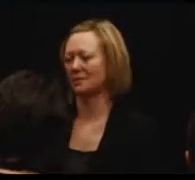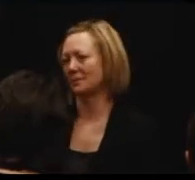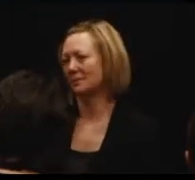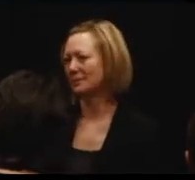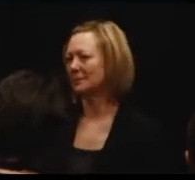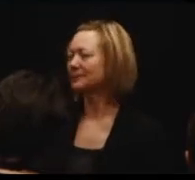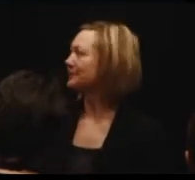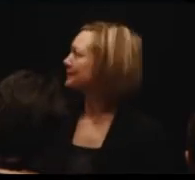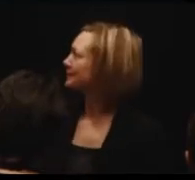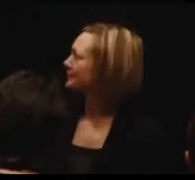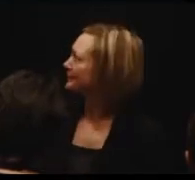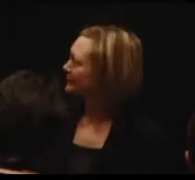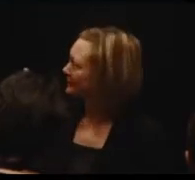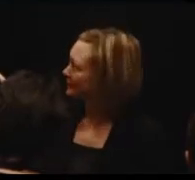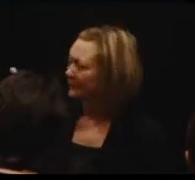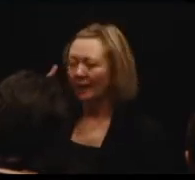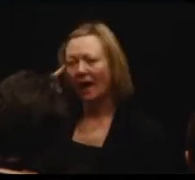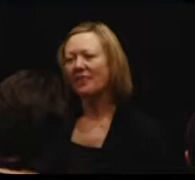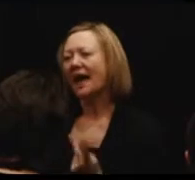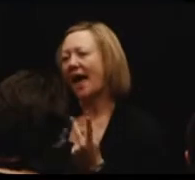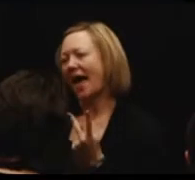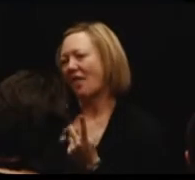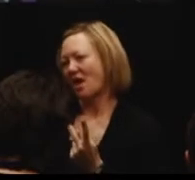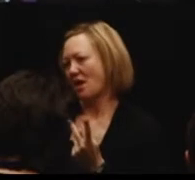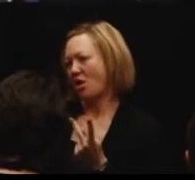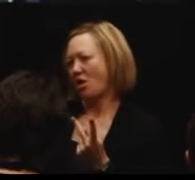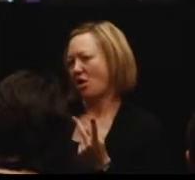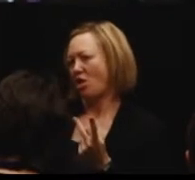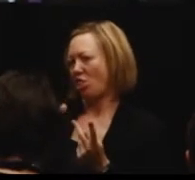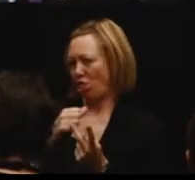another threat that we need to look at, and if you look in agriculture,